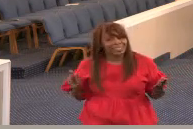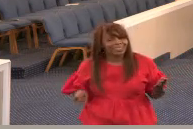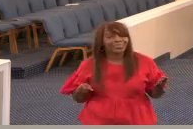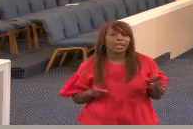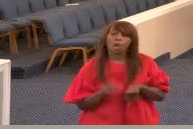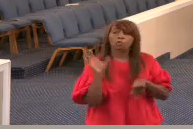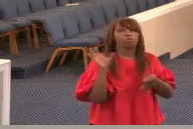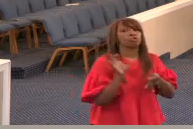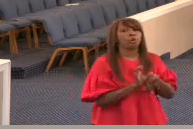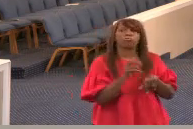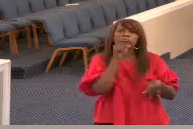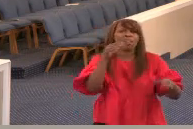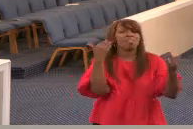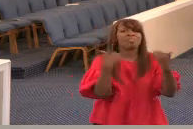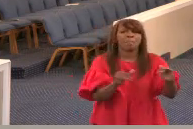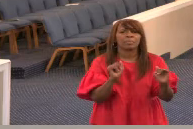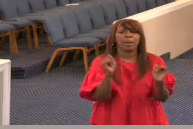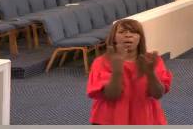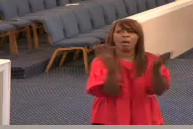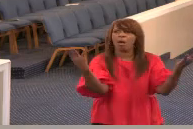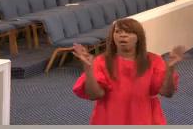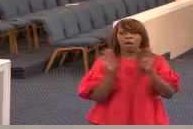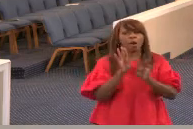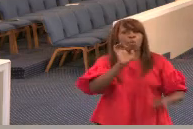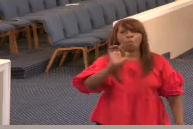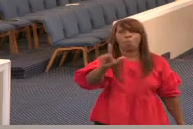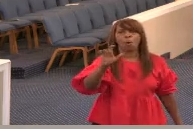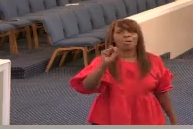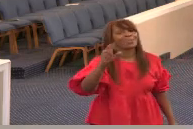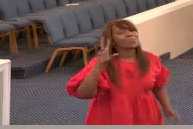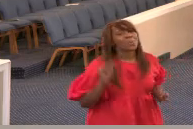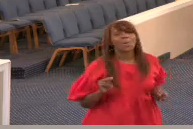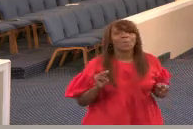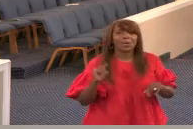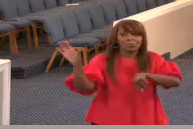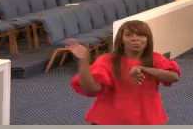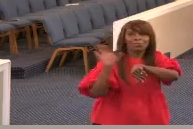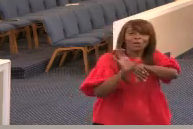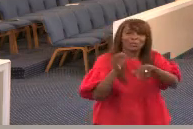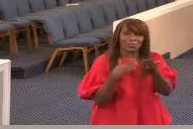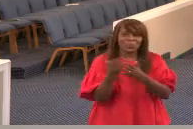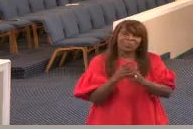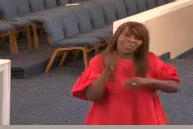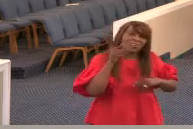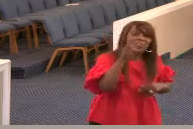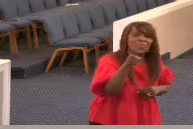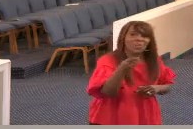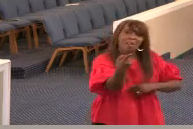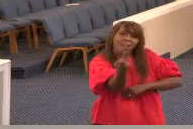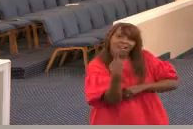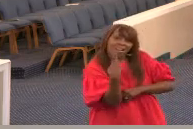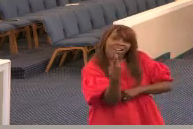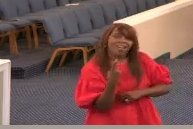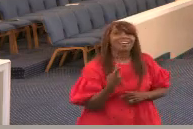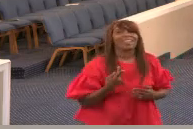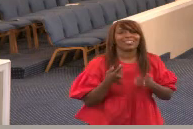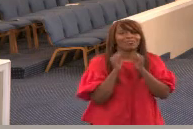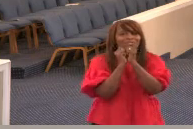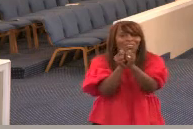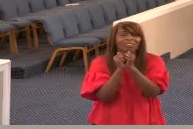Church is not limited by four walls. Church is wherever you are, wherever I am, wherever we